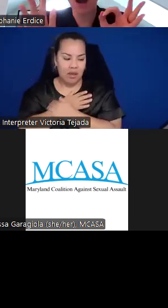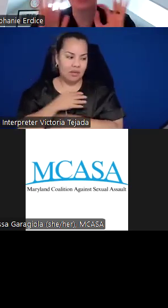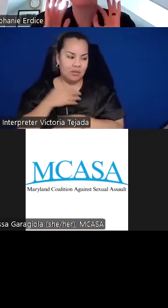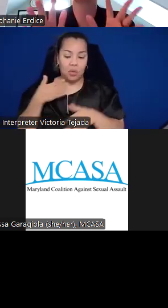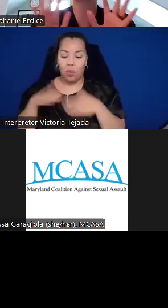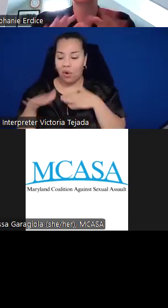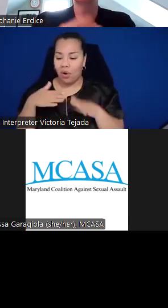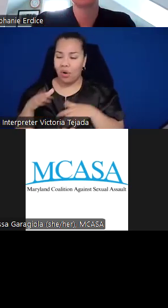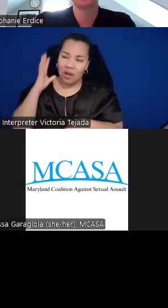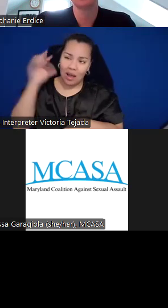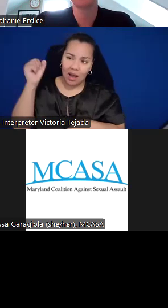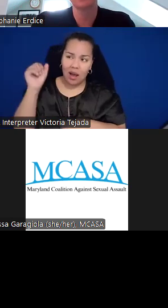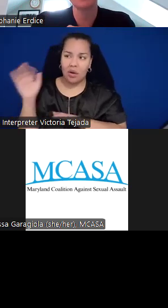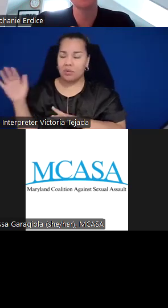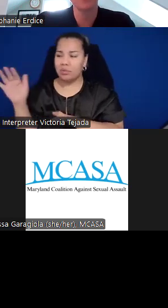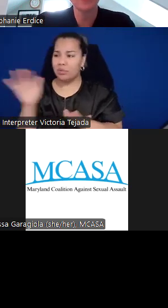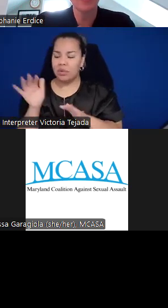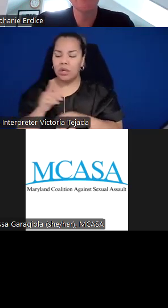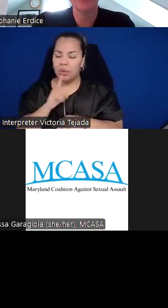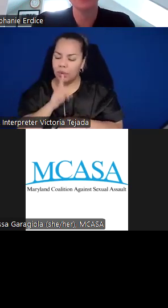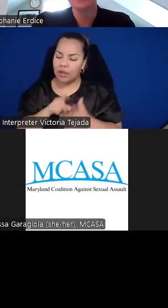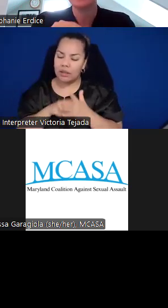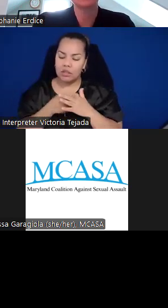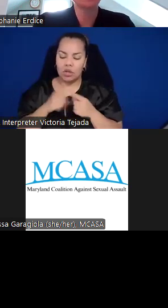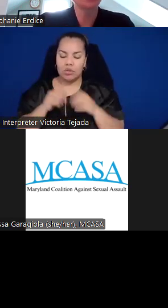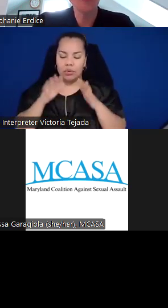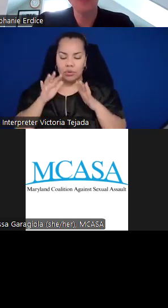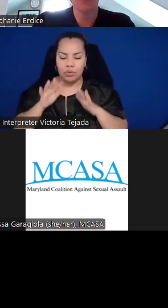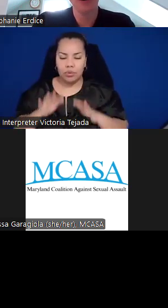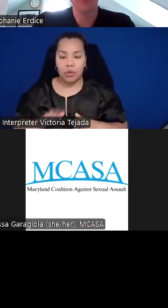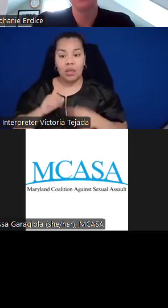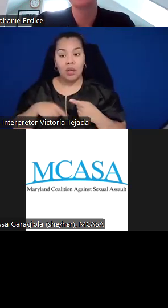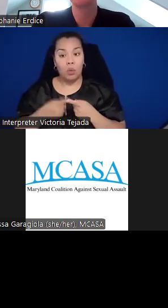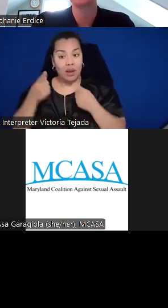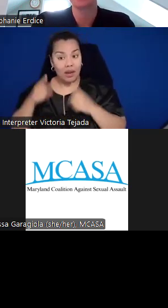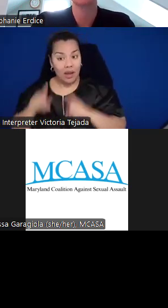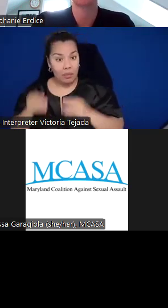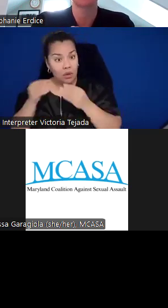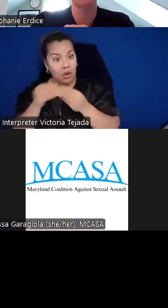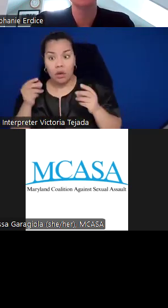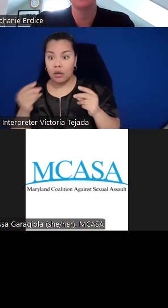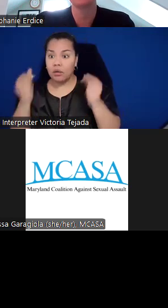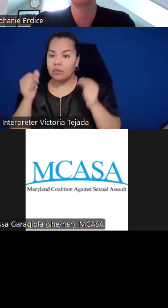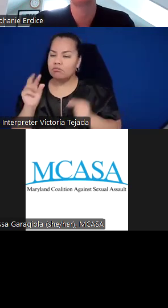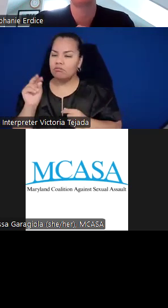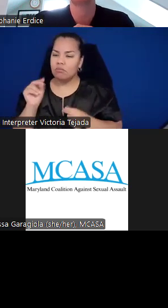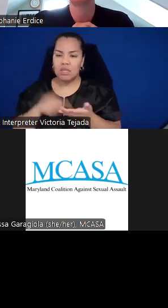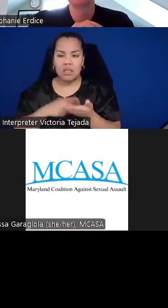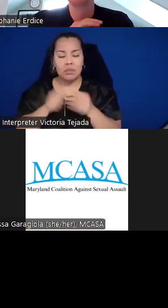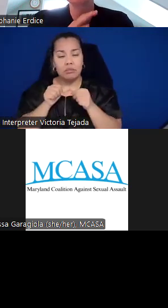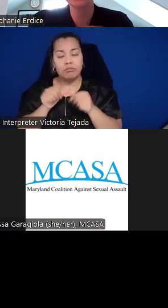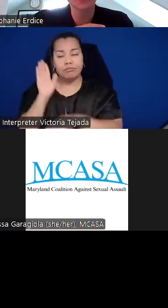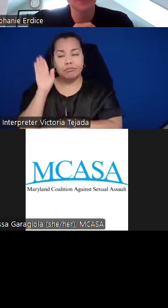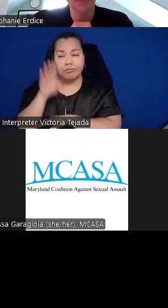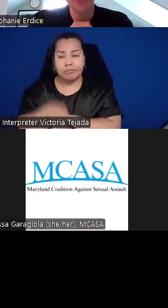take a walk, and really start to decompress. And when it happens, it doesn't go away right away. Like it might last the rest of the day. It might last